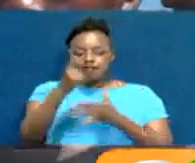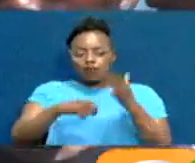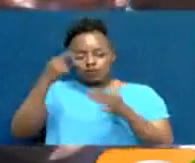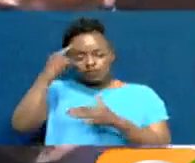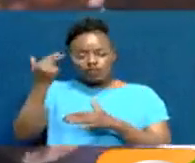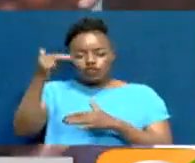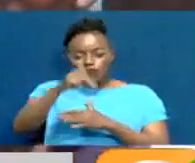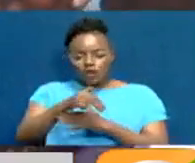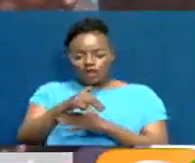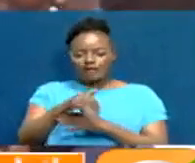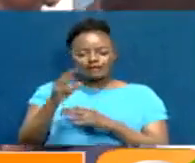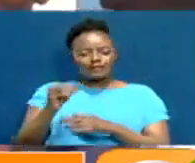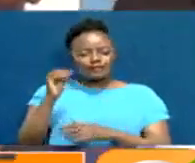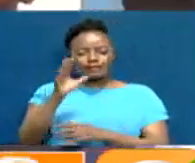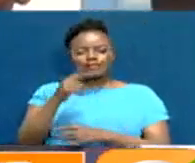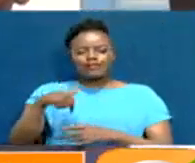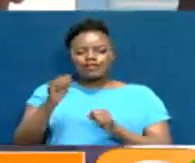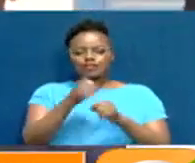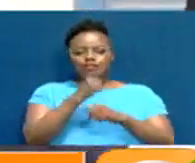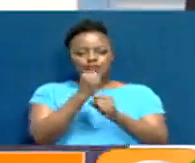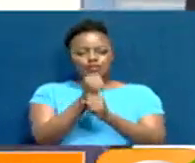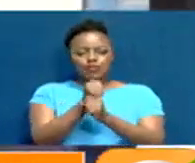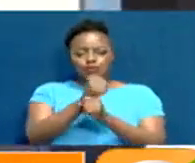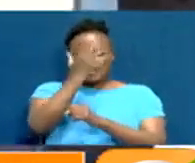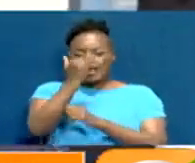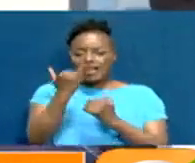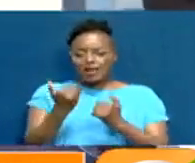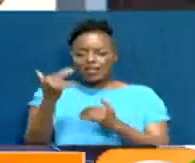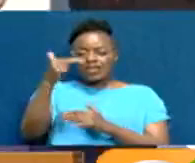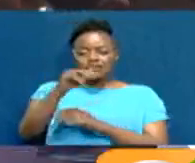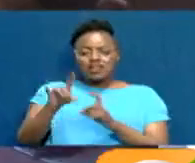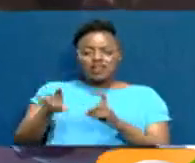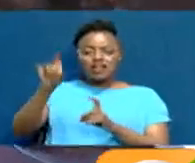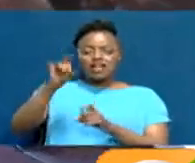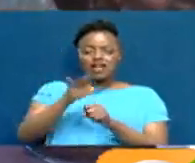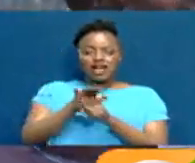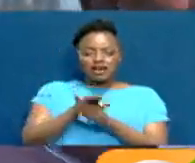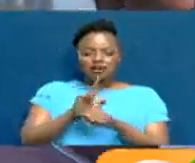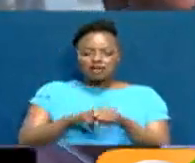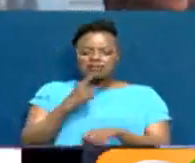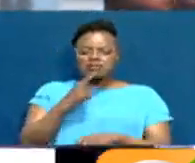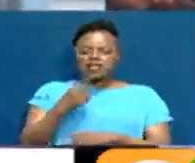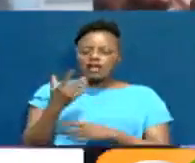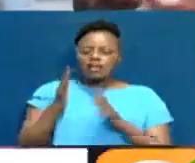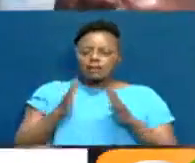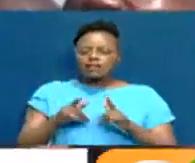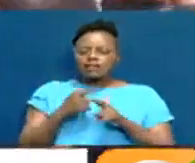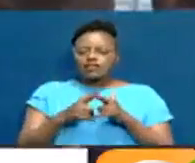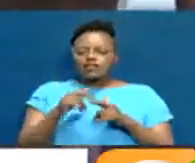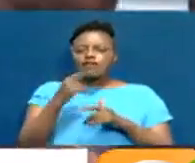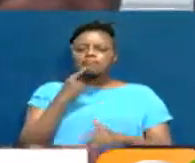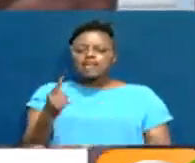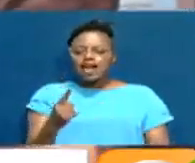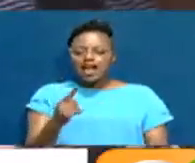mafuta iko juu, hatuwezi hata kufanya kazi juu. Sasa hii mafuta na imepanda, ukimwambia abiria tuende usenge hata na